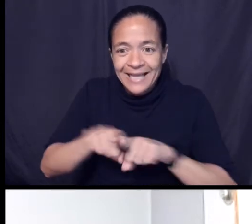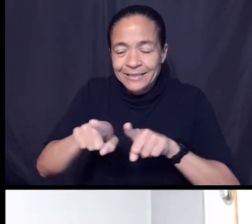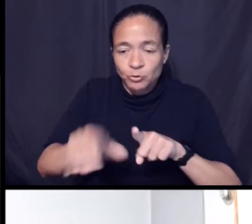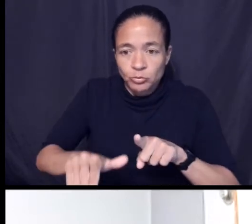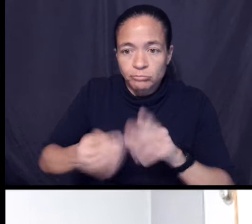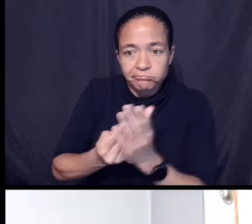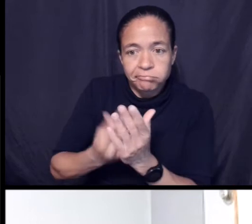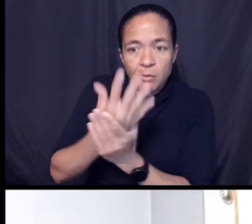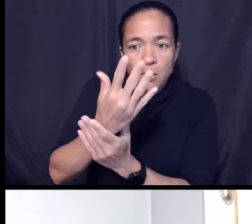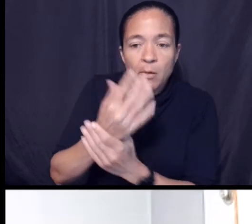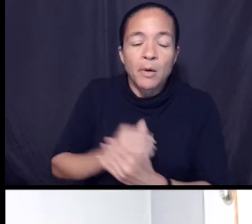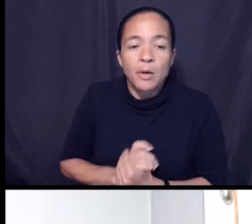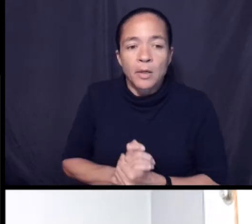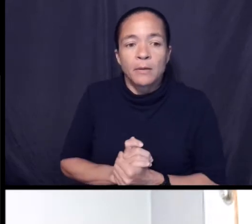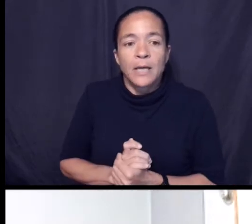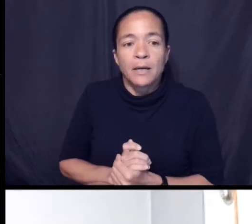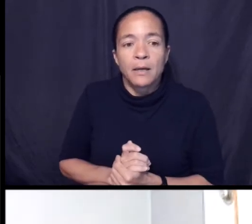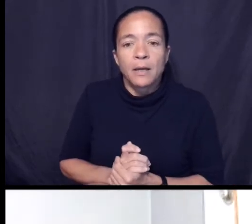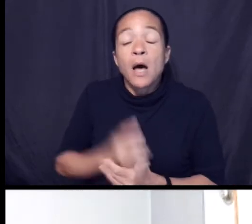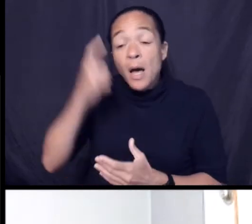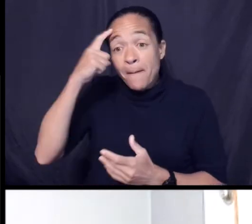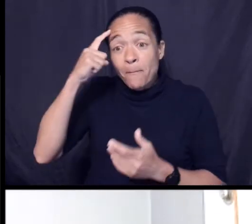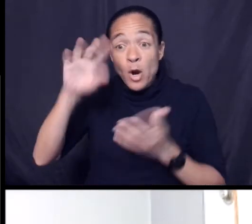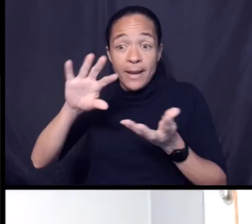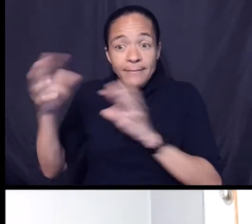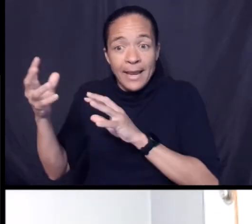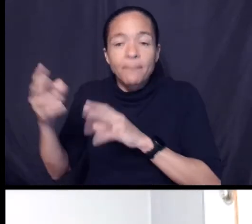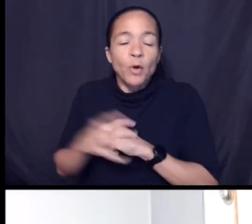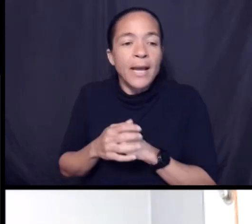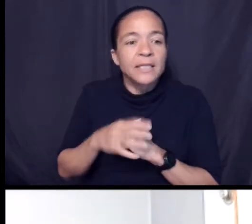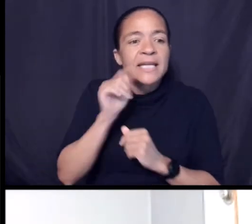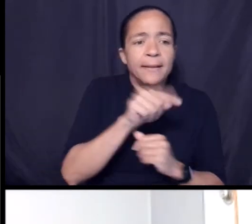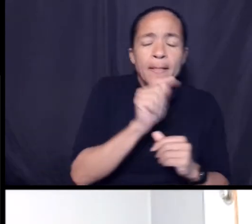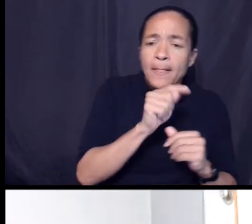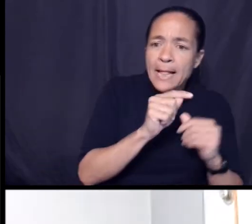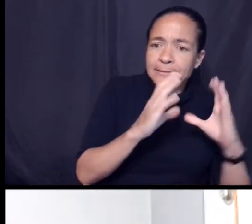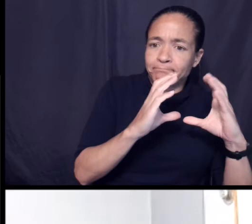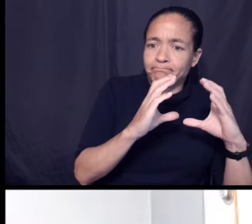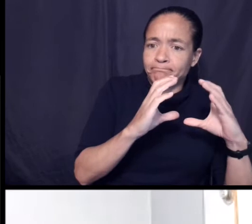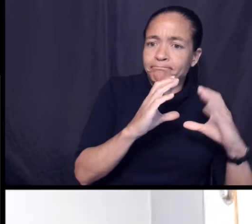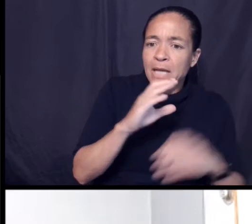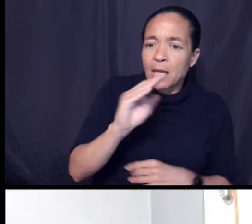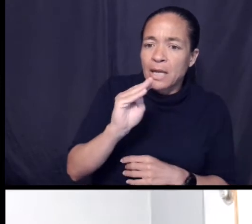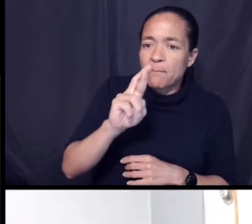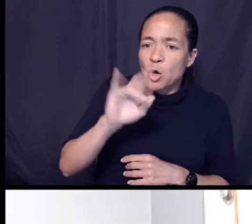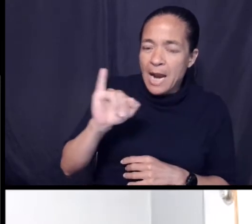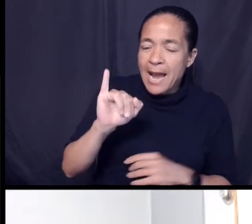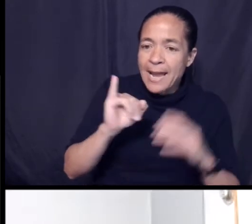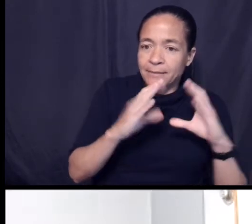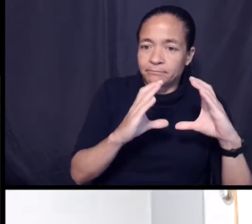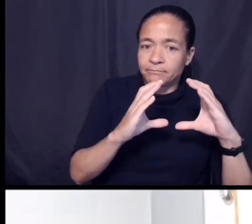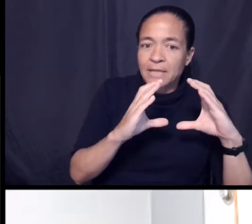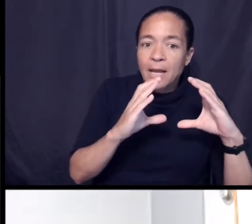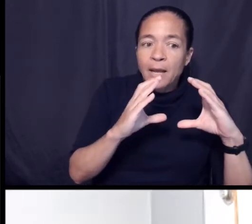In terms of brain abnormality, again, looking at this picture, this is an MRI of the brain, and just looking at this brain, there